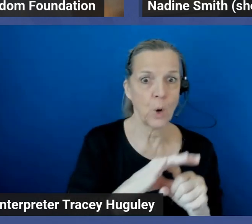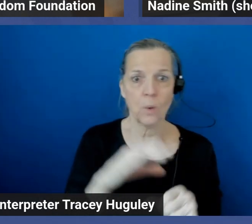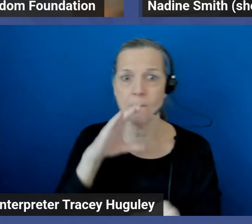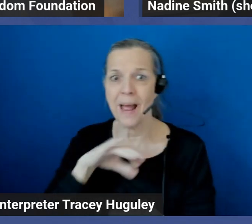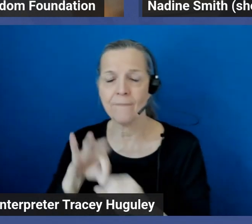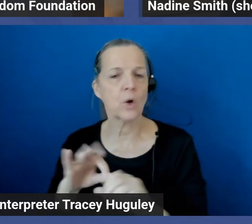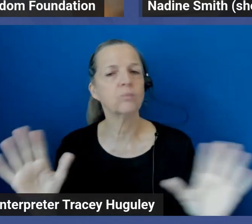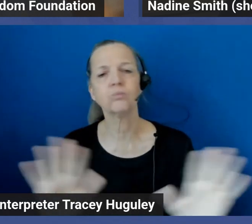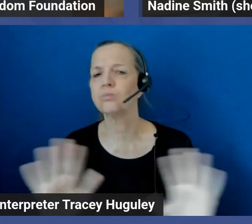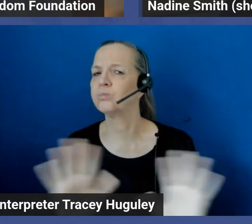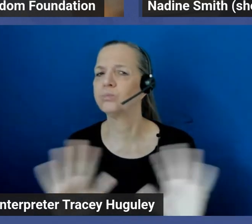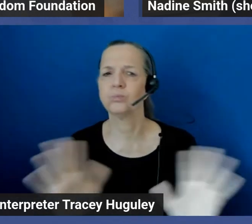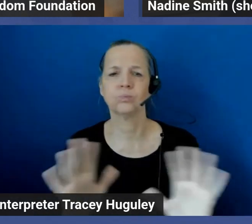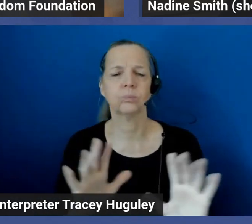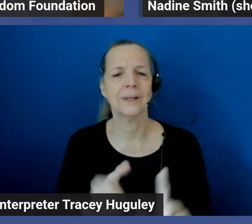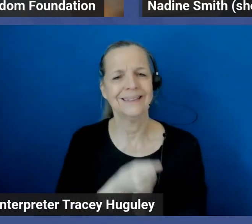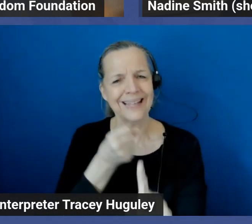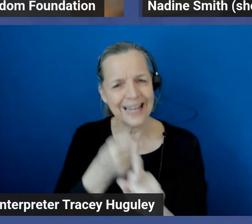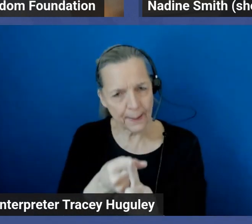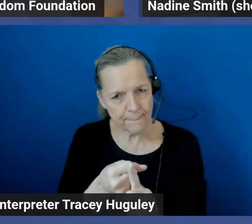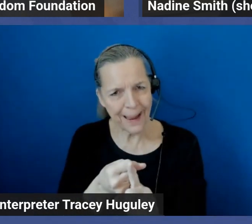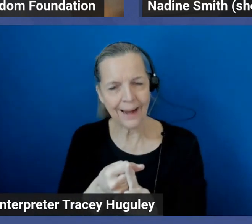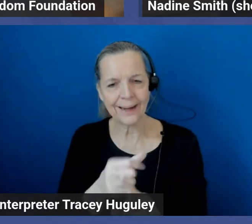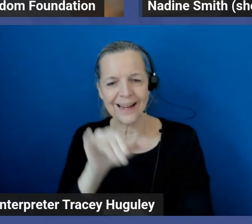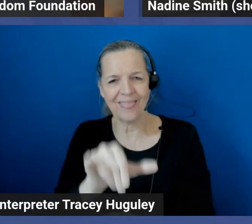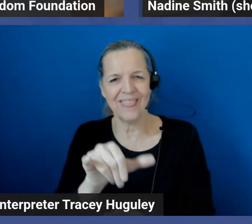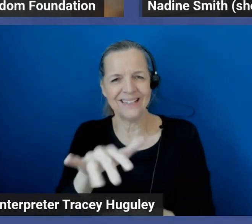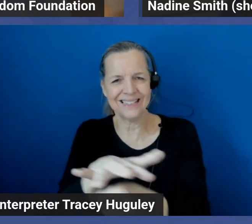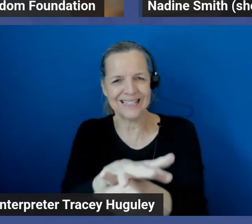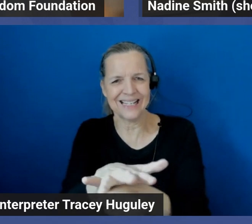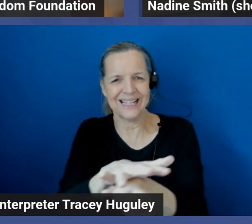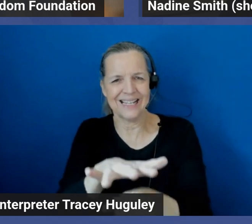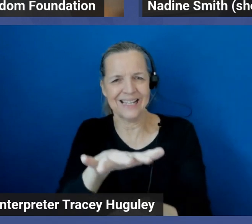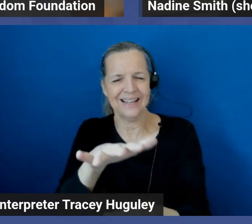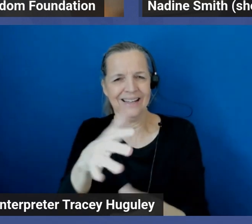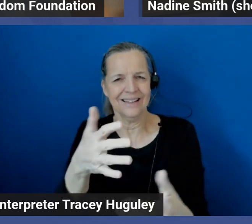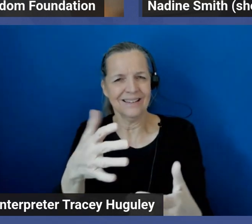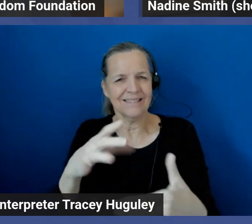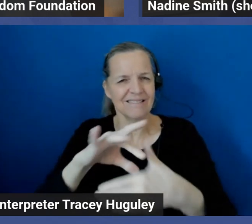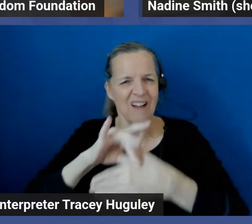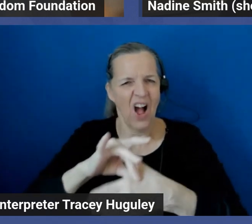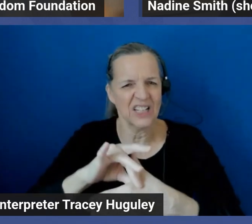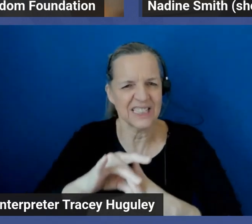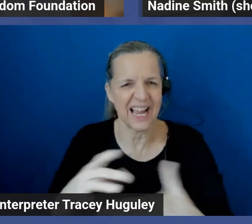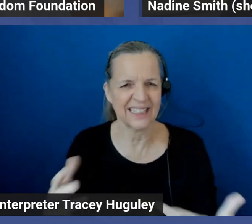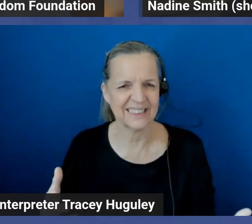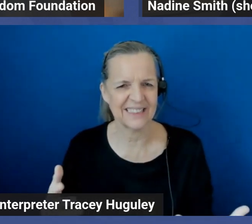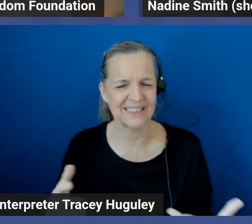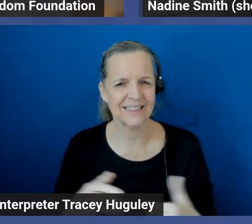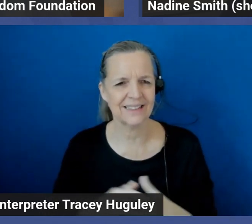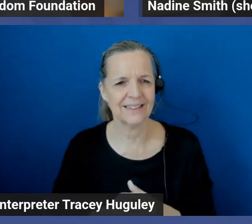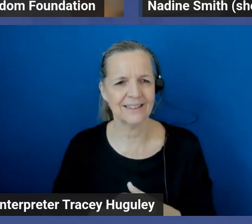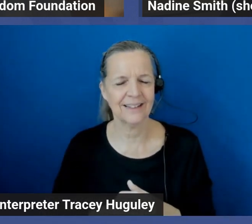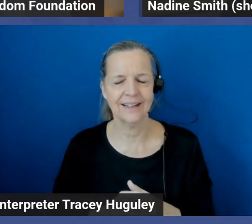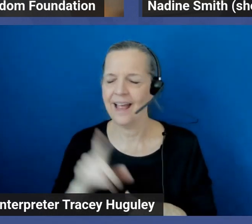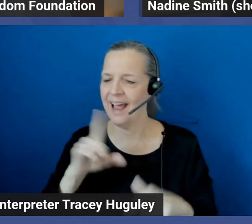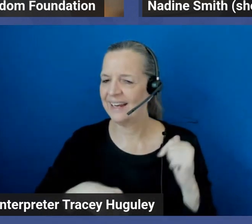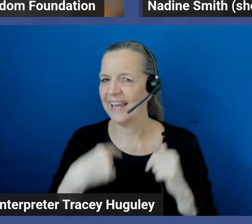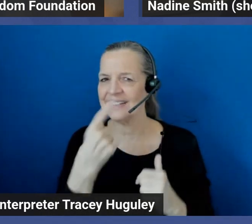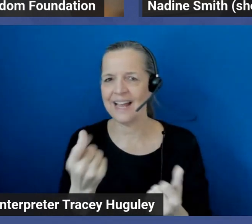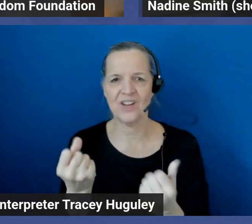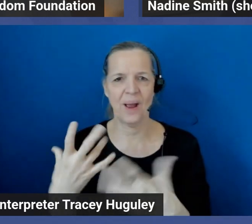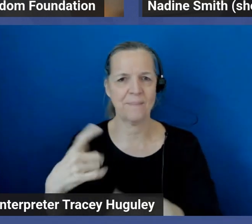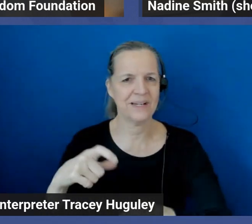about impacting the context. It means that, I can't tell you the number of